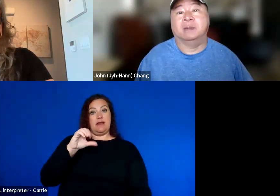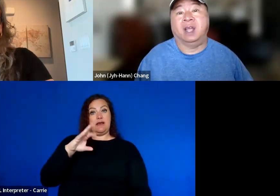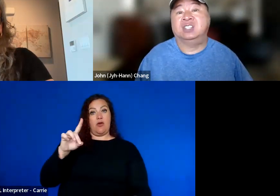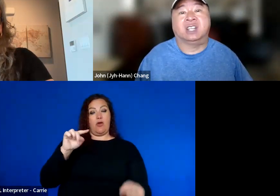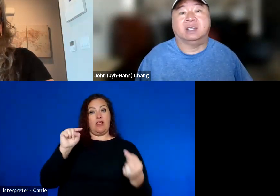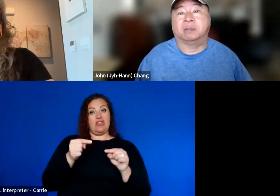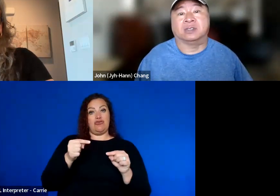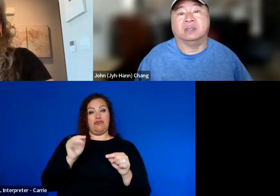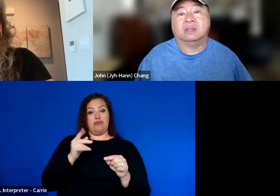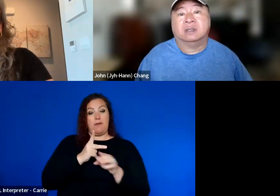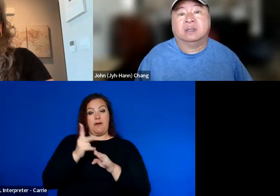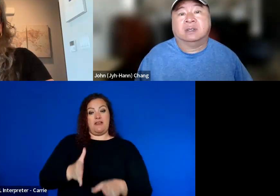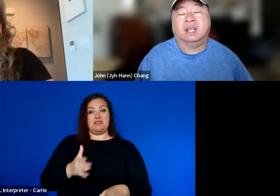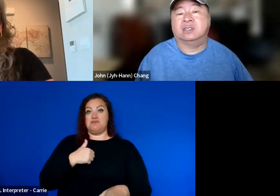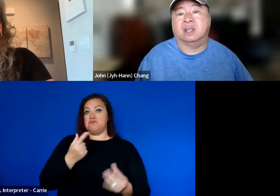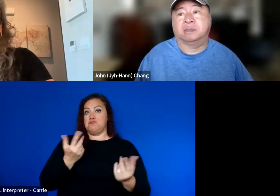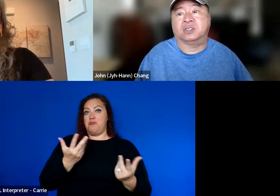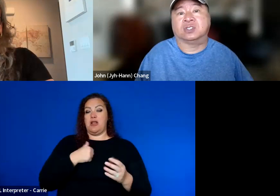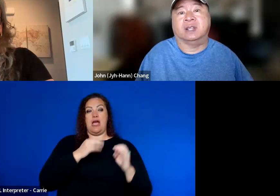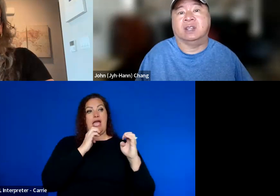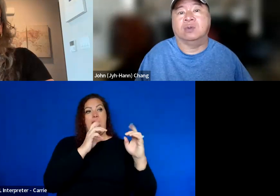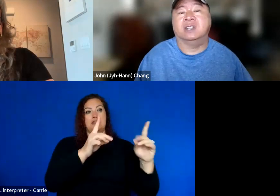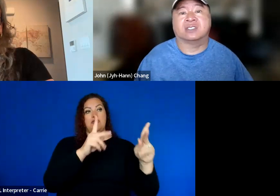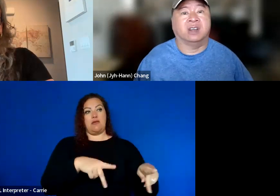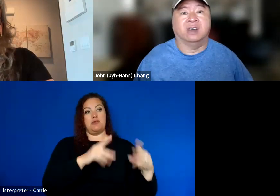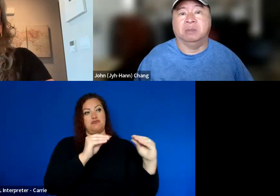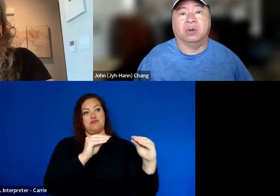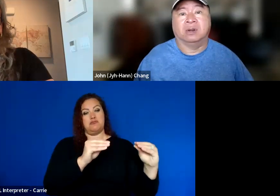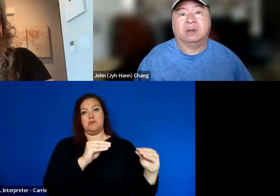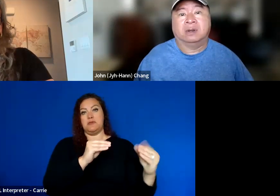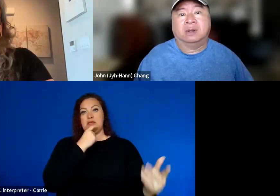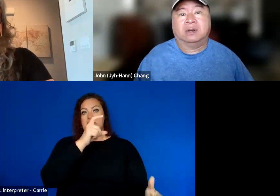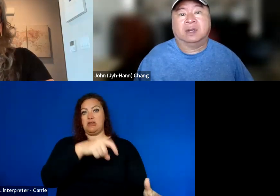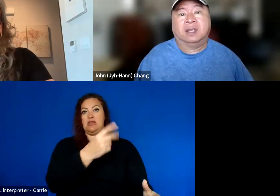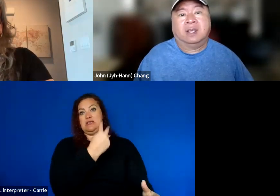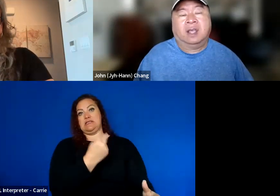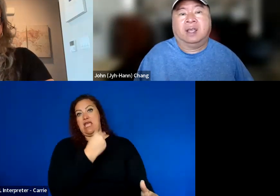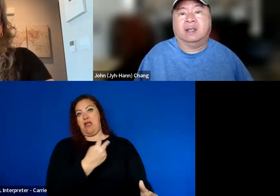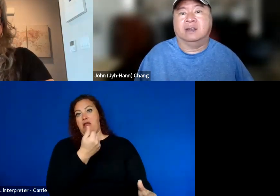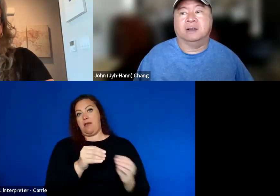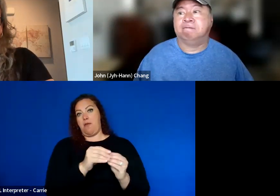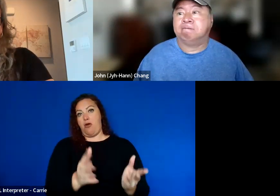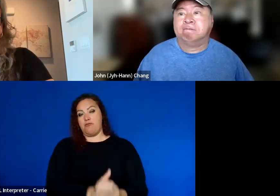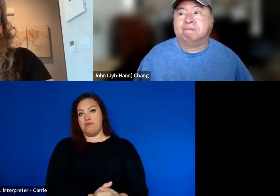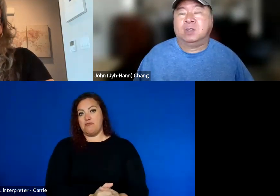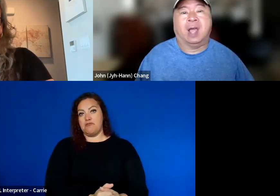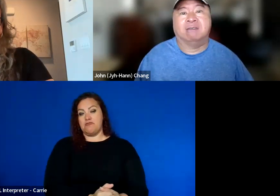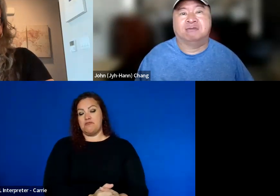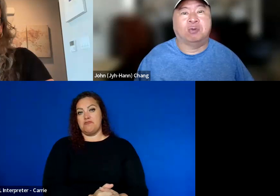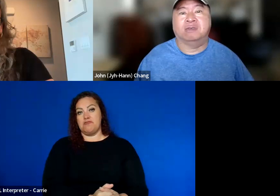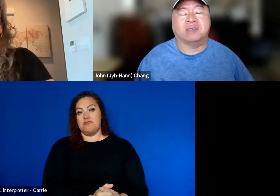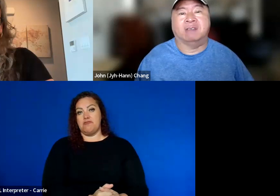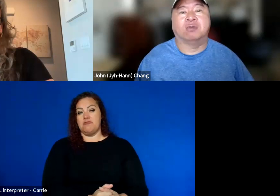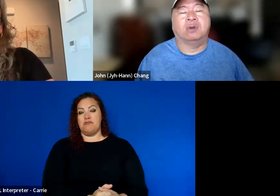just let them out, educate the person so that they don't need to stare anymore. Okay. And, I